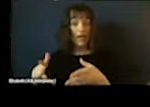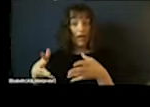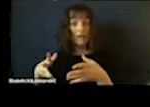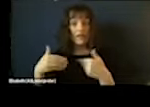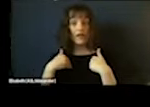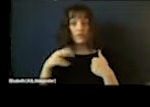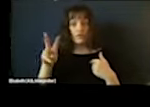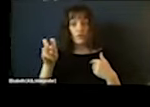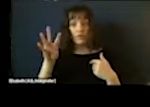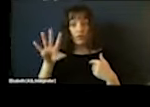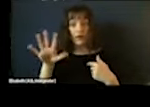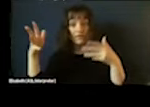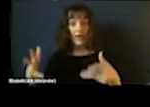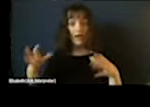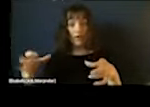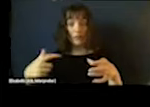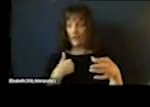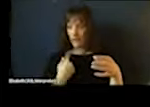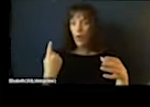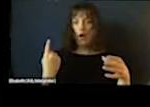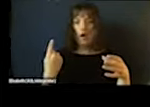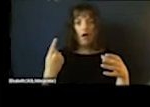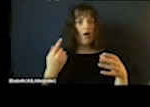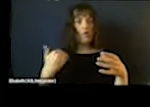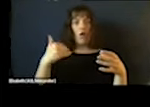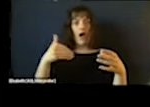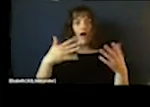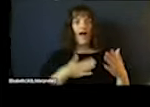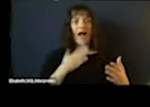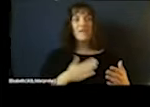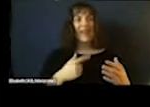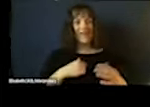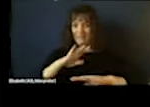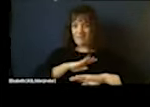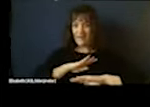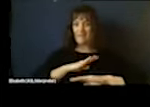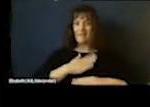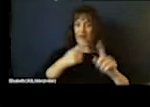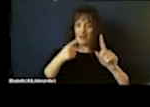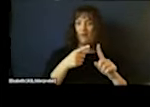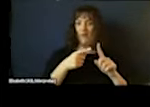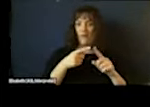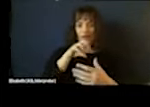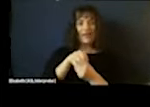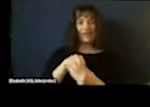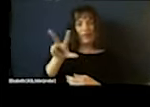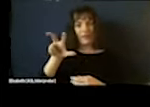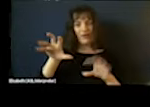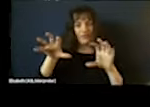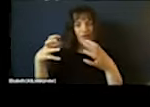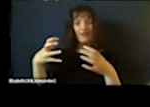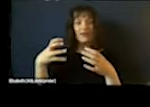was so happy because it means I make my goal. And all my friends are so excited. And I thought like from now, it's a